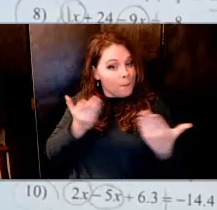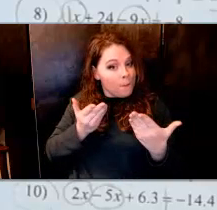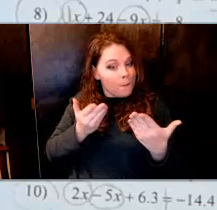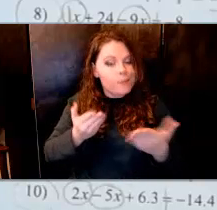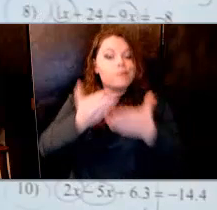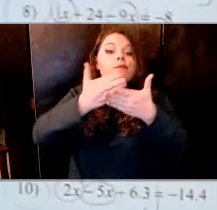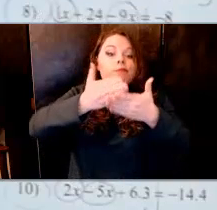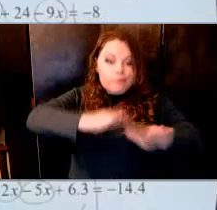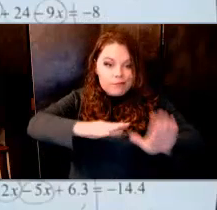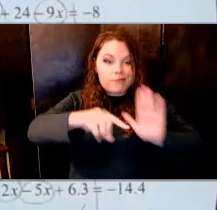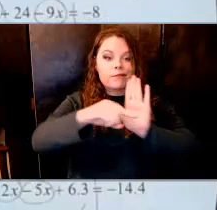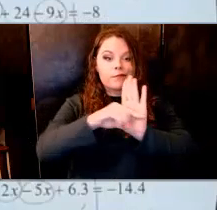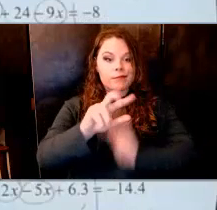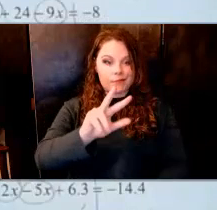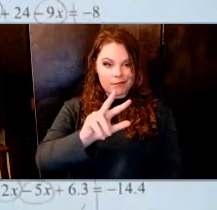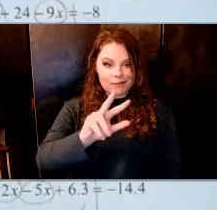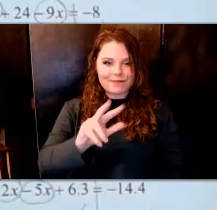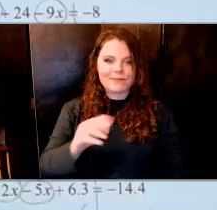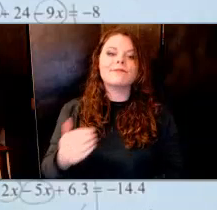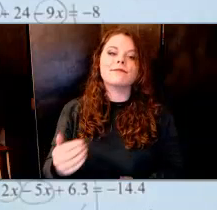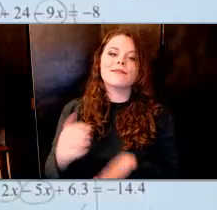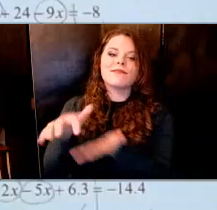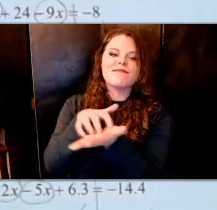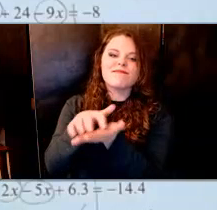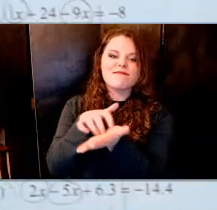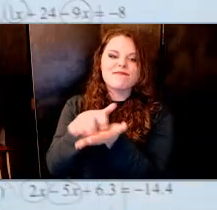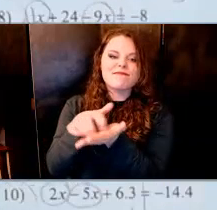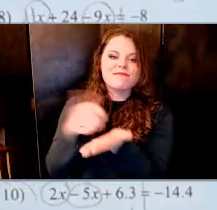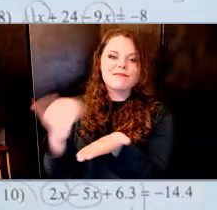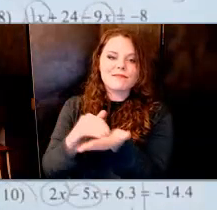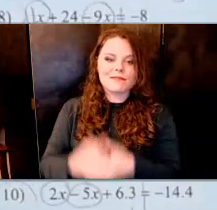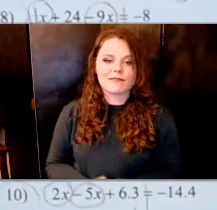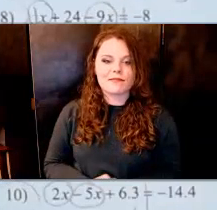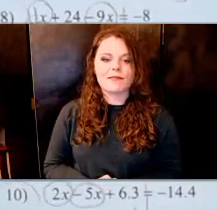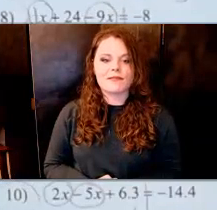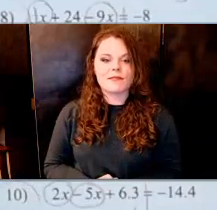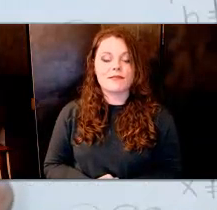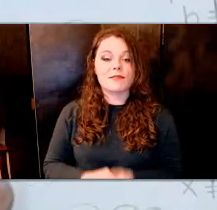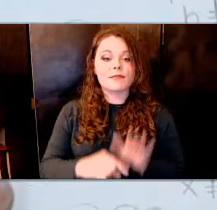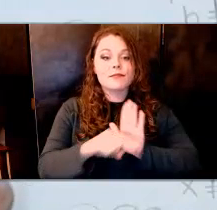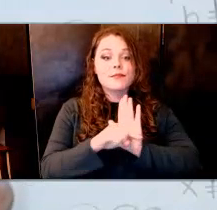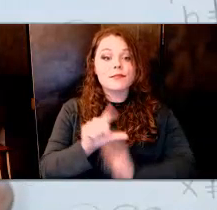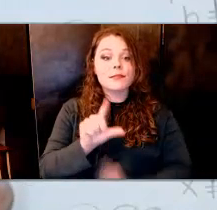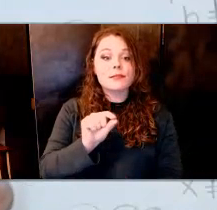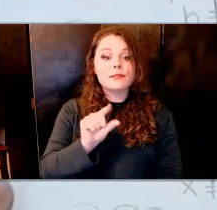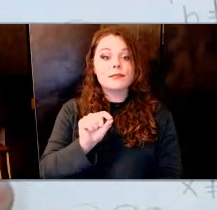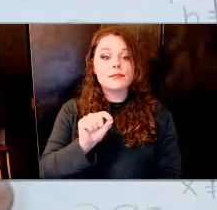Again, you might want to use your calculator at this point. So I have negative 20.7.